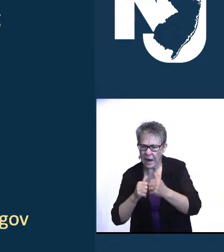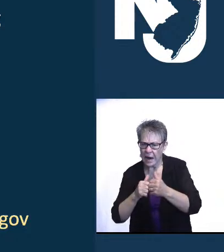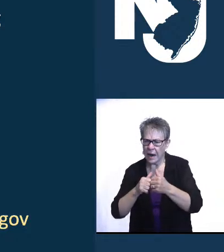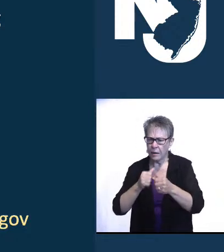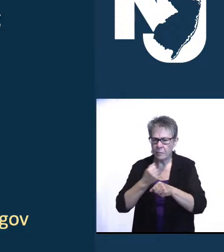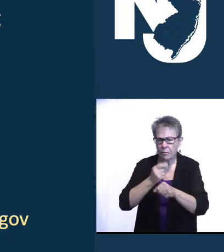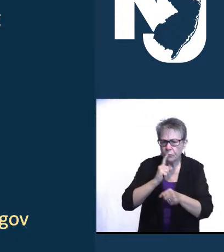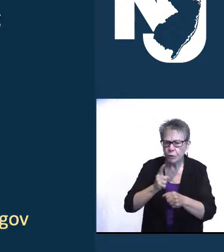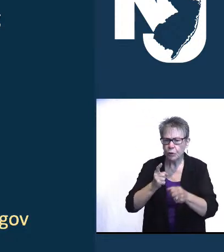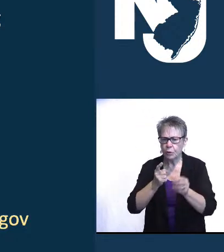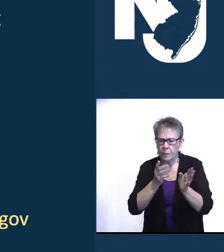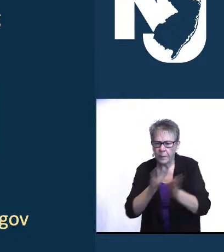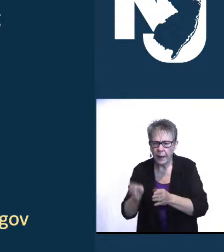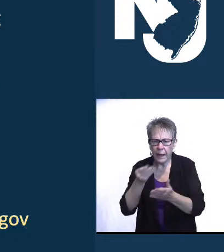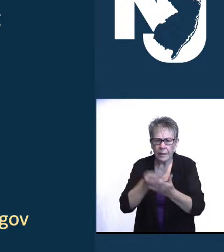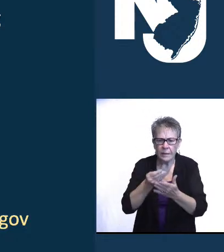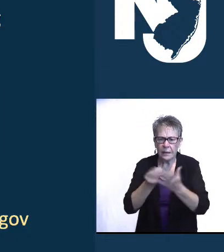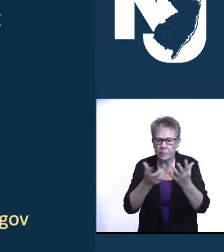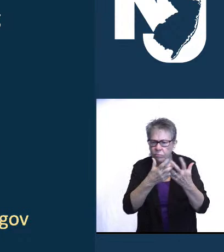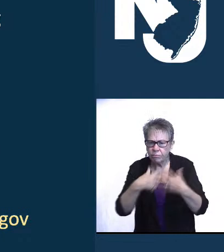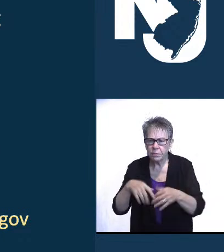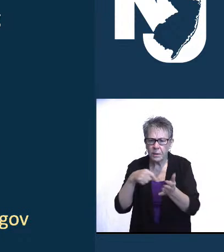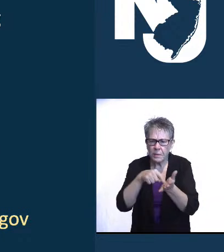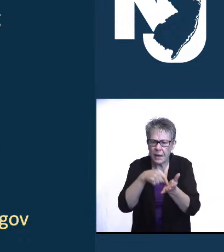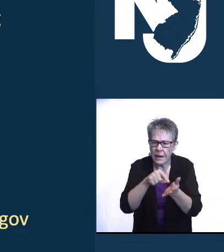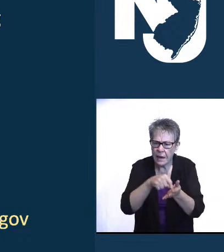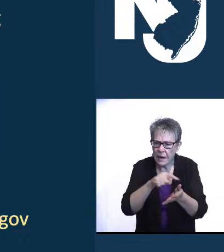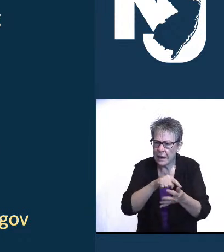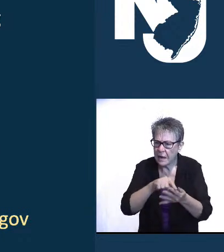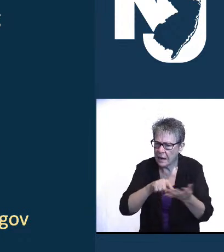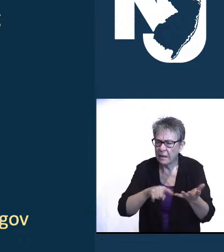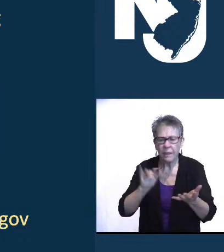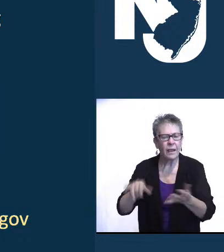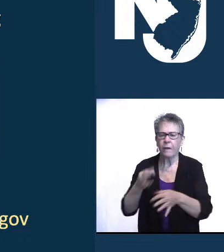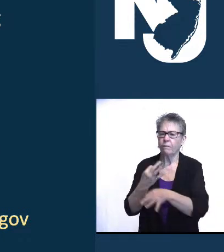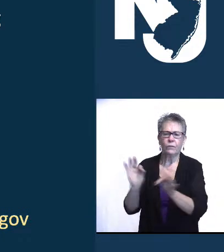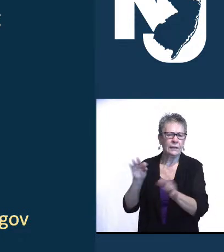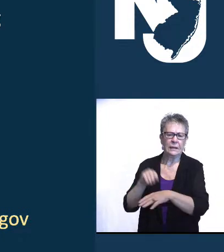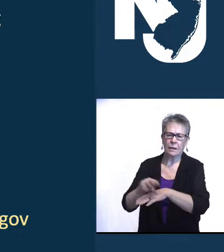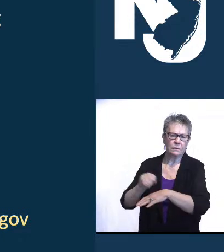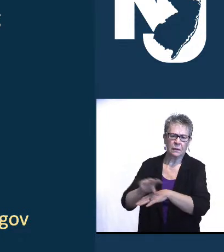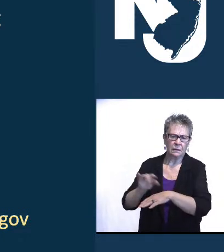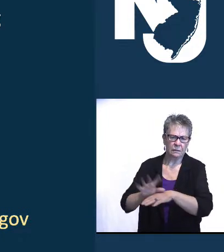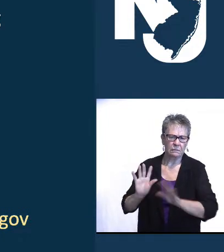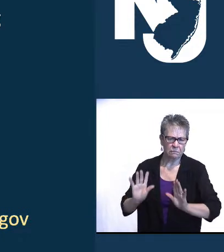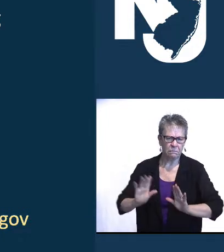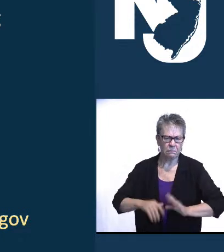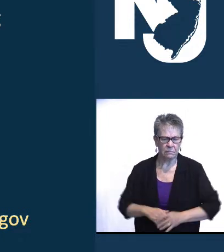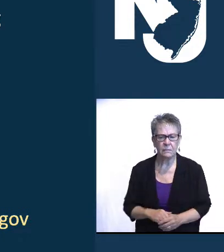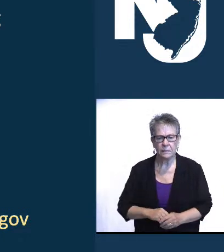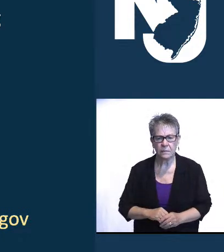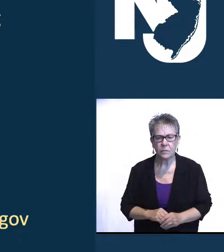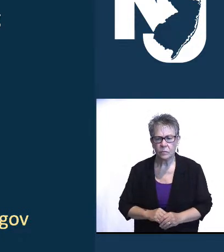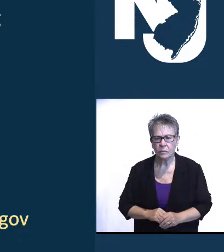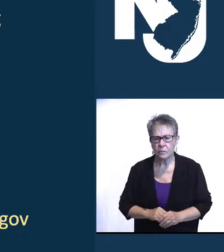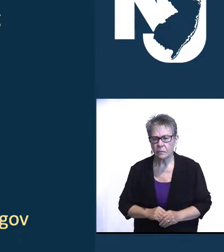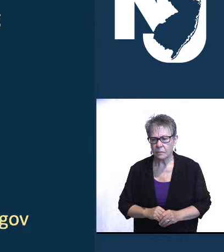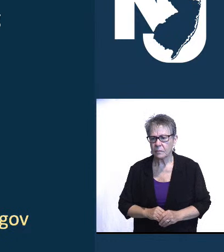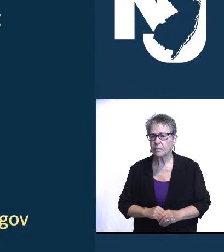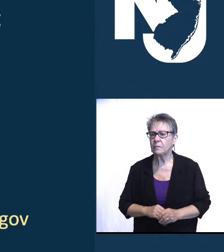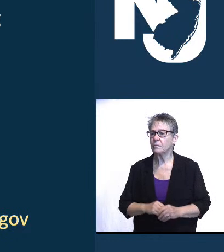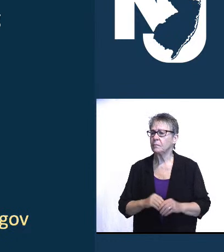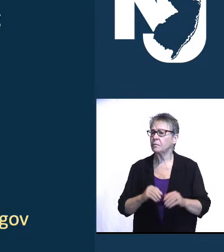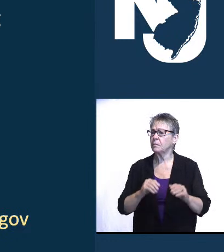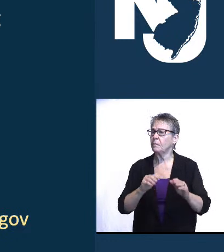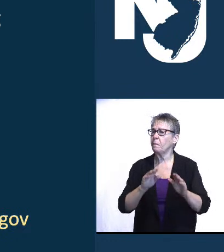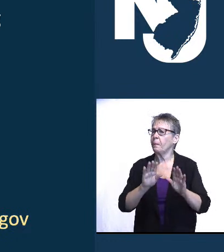available options and even working with their mortgage companies to get the best possible outcome. Again, the IRMA opens tomorrow,